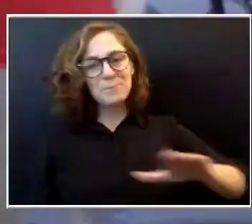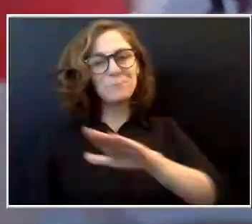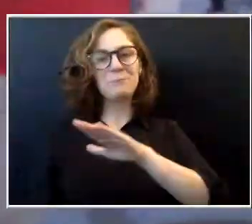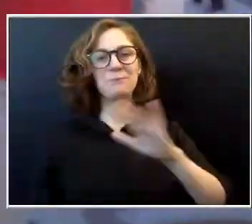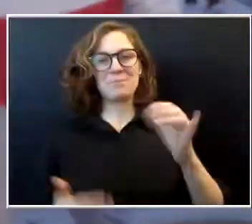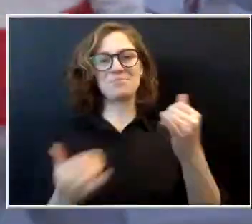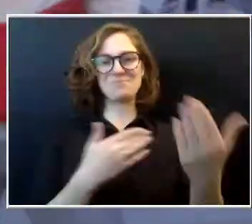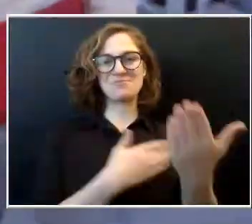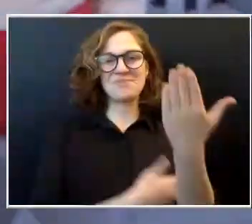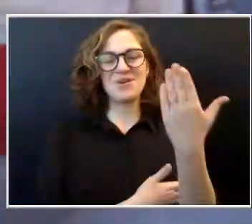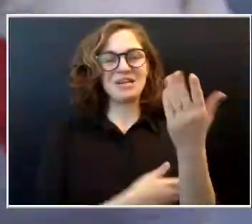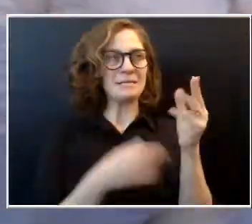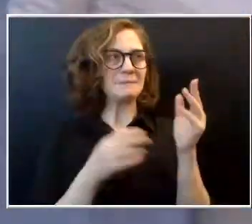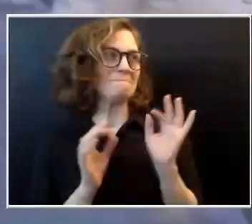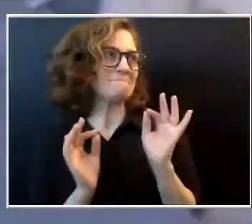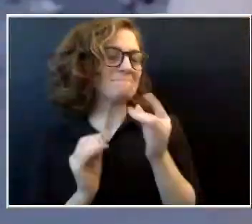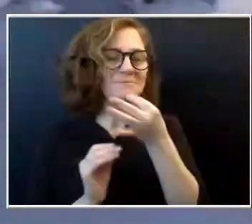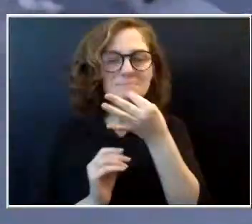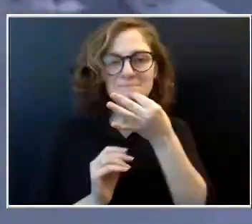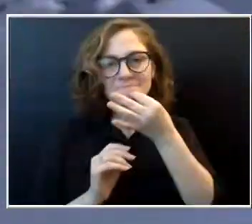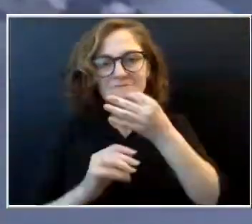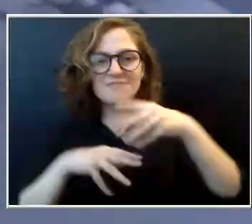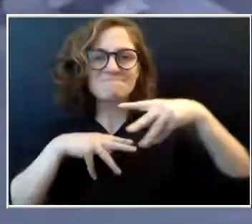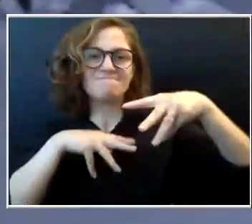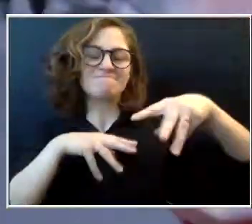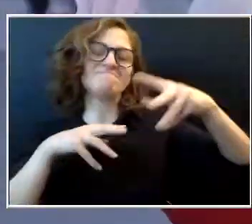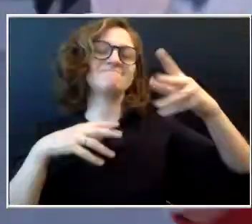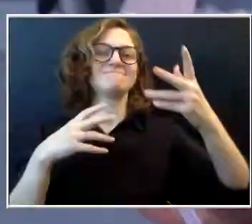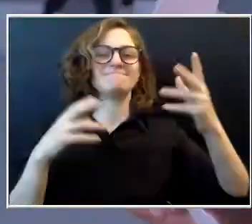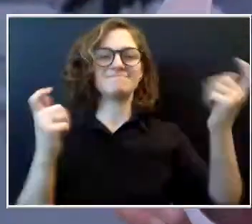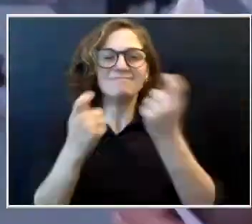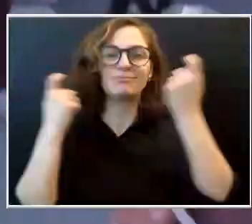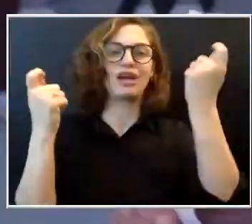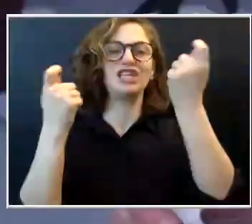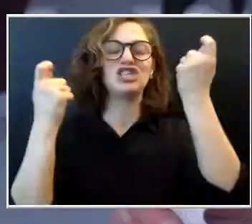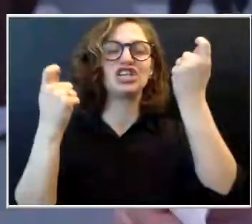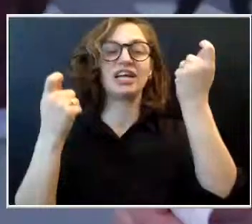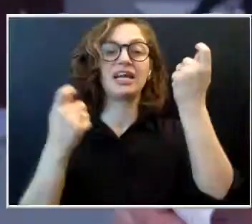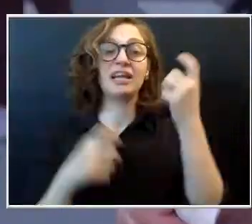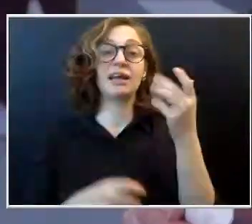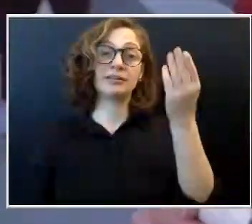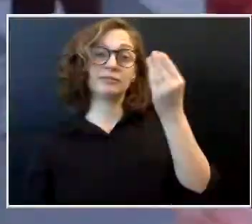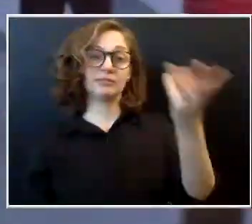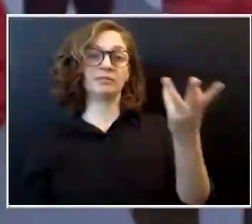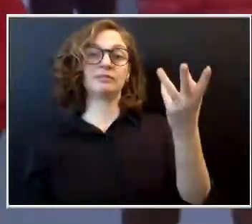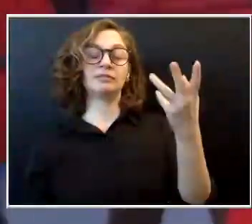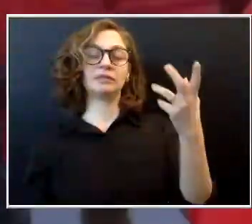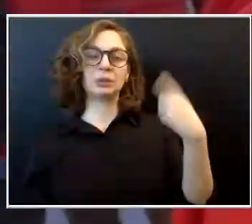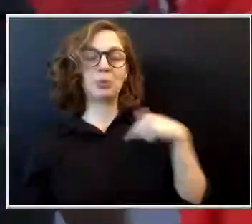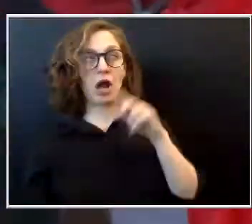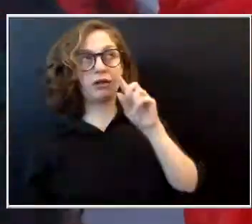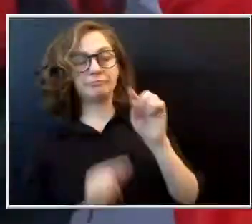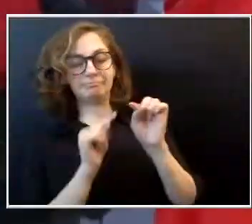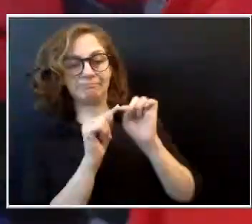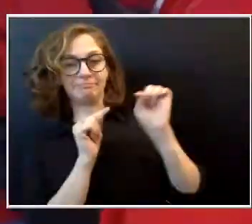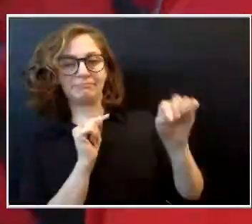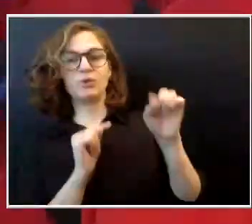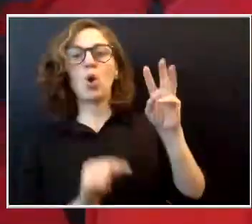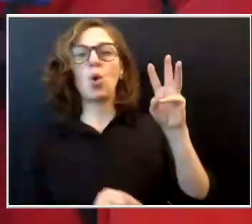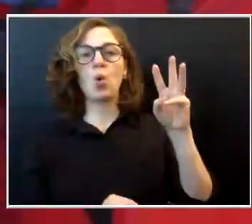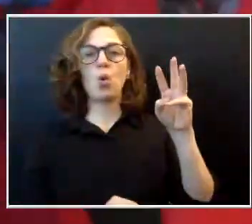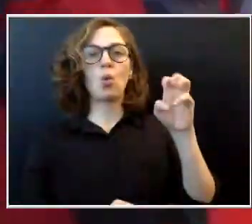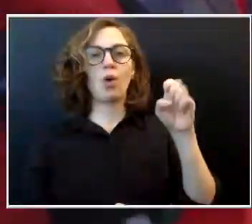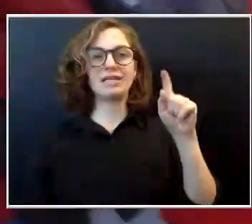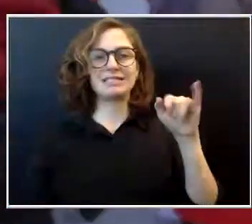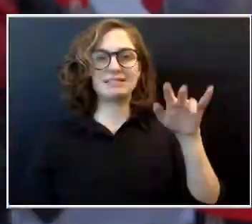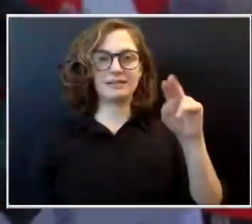victory parade and celebration. And to give you an idea of where we are, we're right outside the Westin Hotel here, and you can see Union Station behind me here,